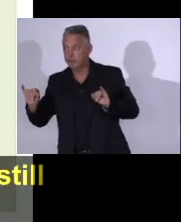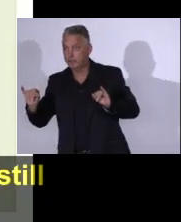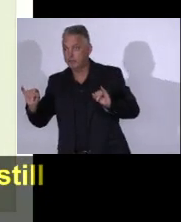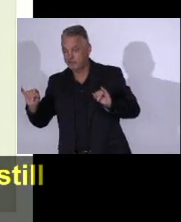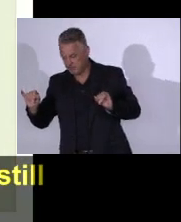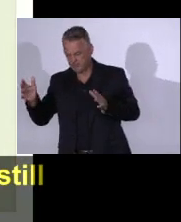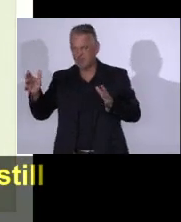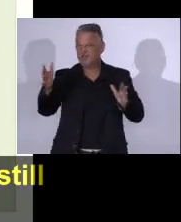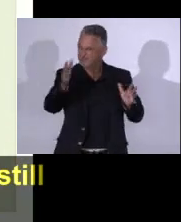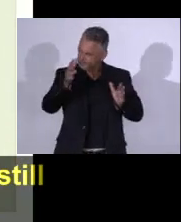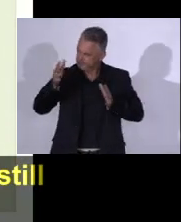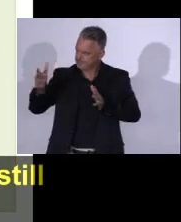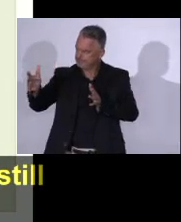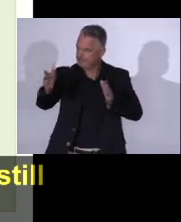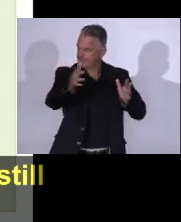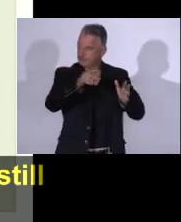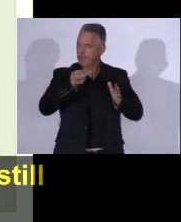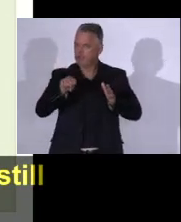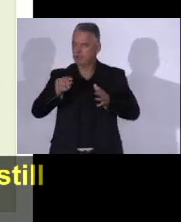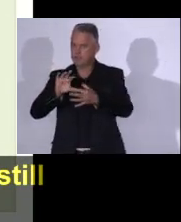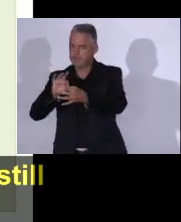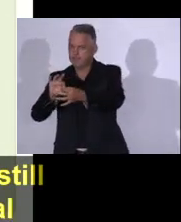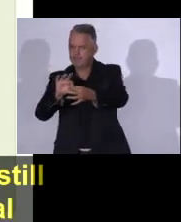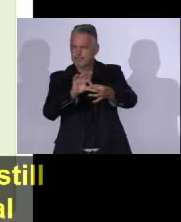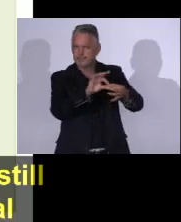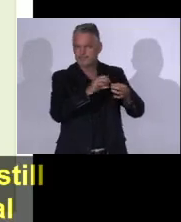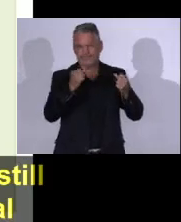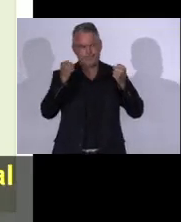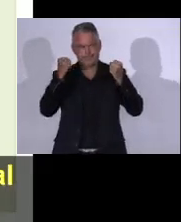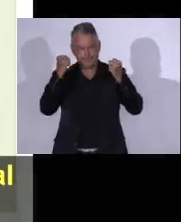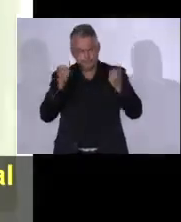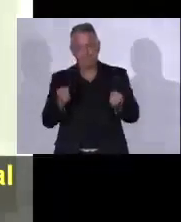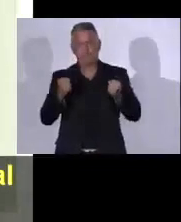And that idea of forming social connections is really core to the whole program.